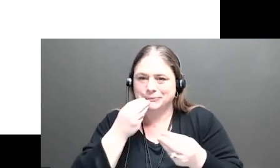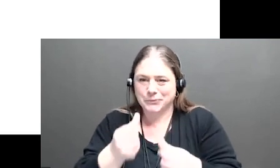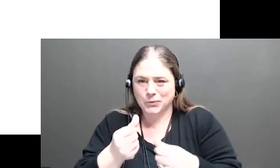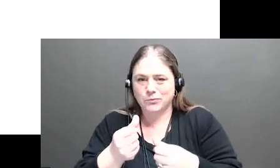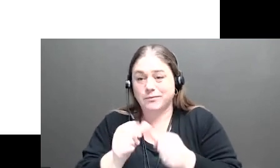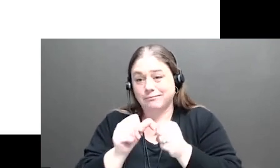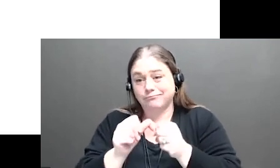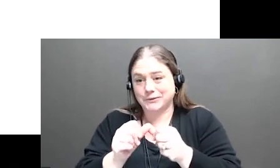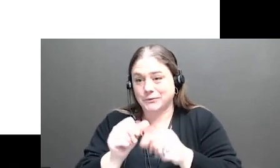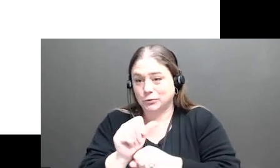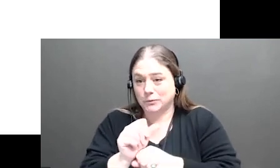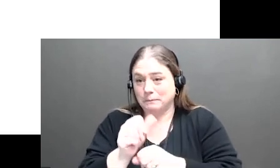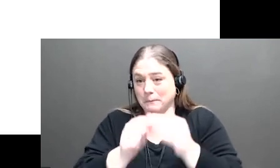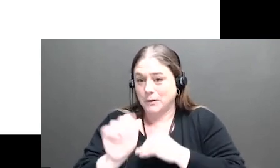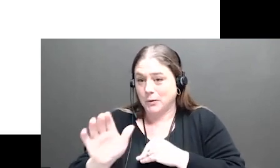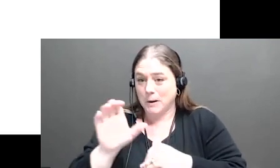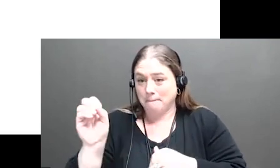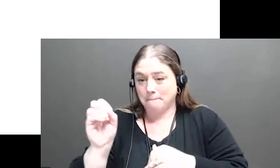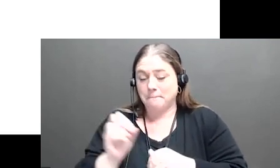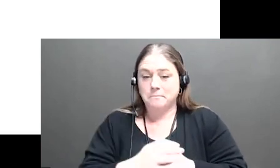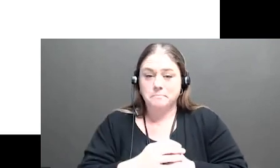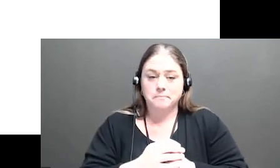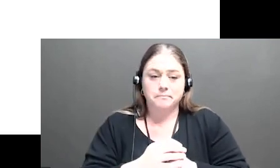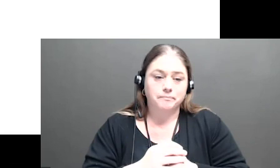employment. So that's all I have for